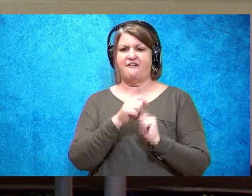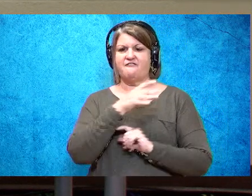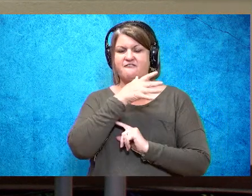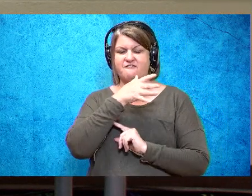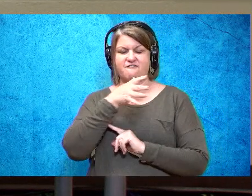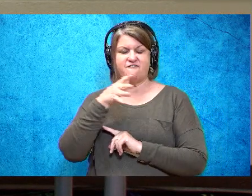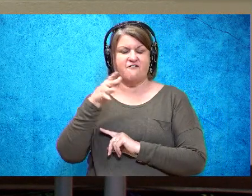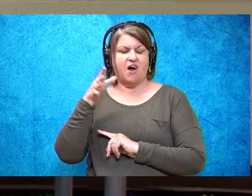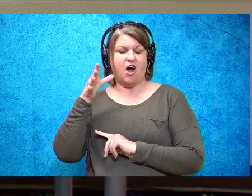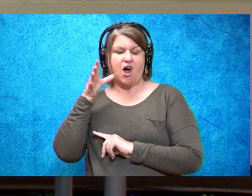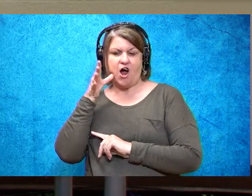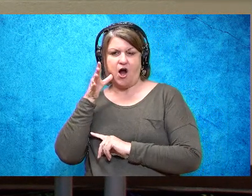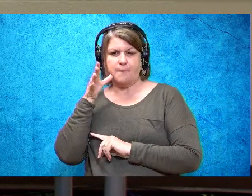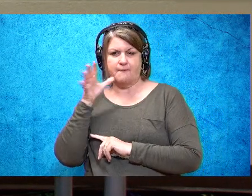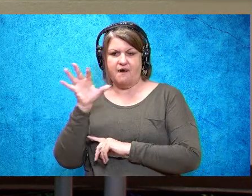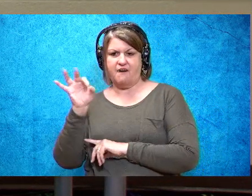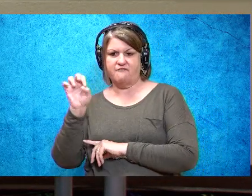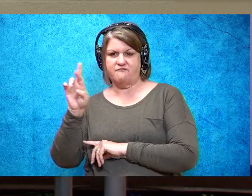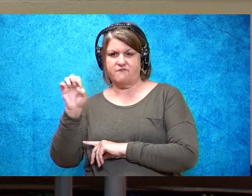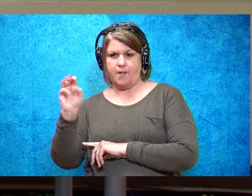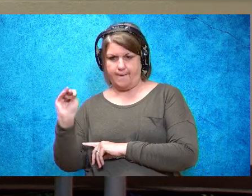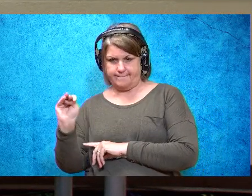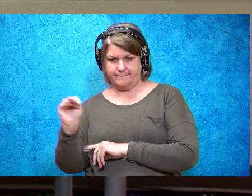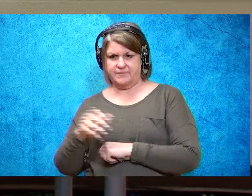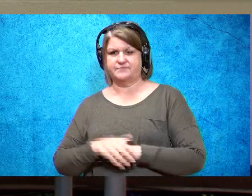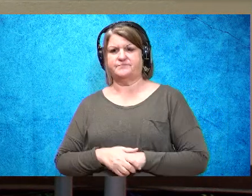Farm. Farm. Good job.